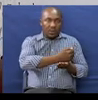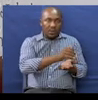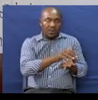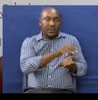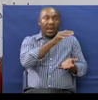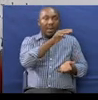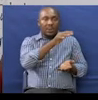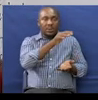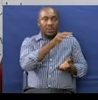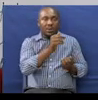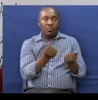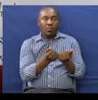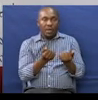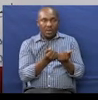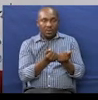Surplus production.